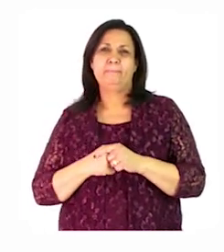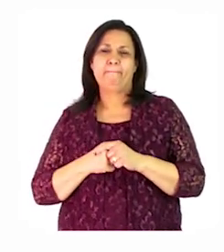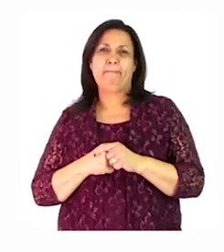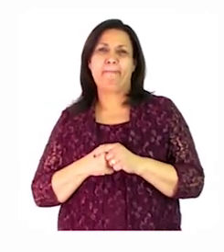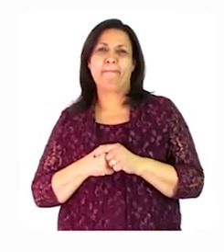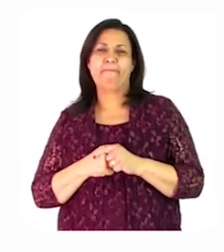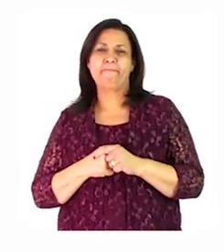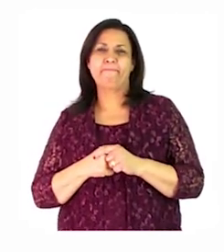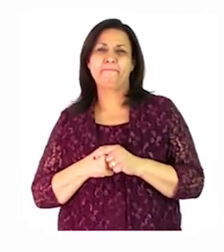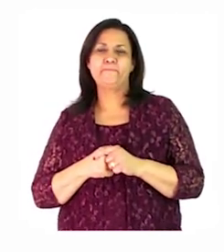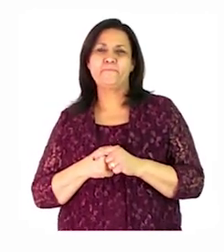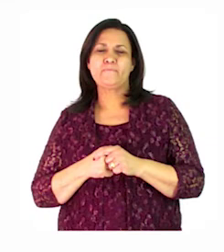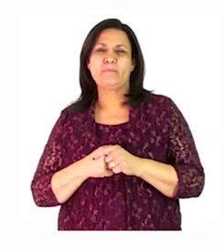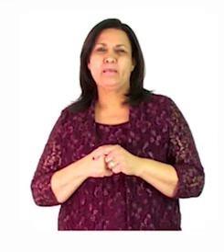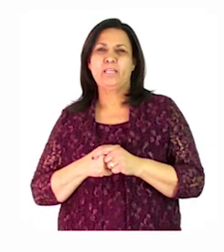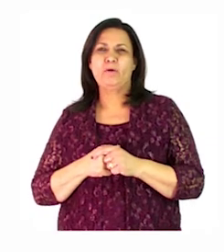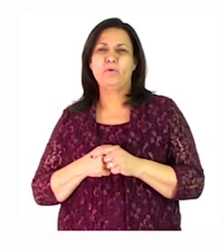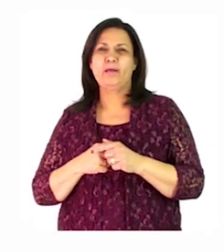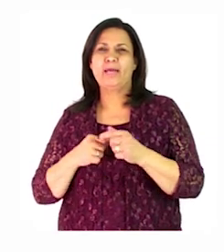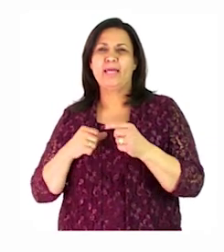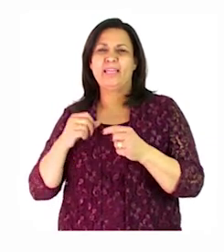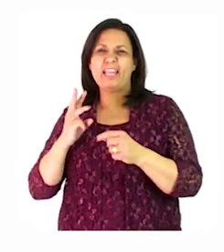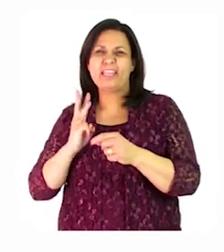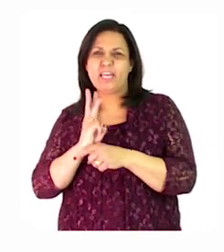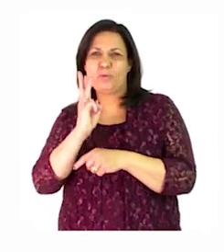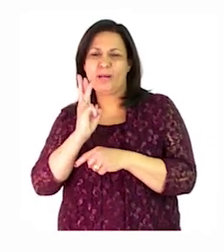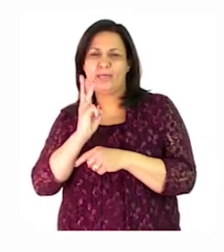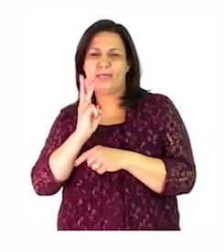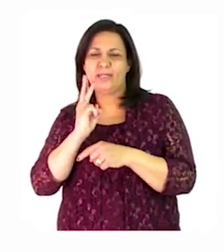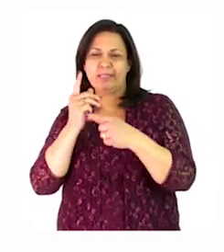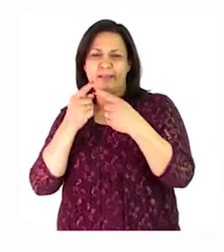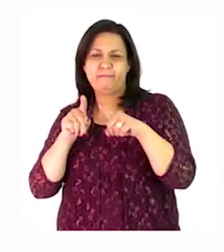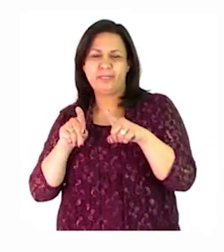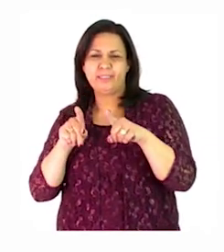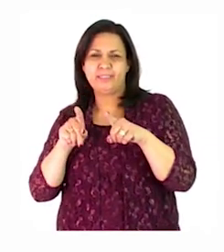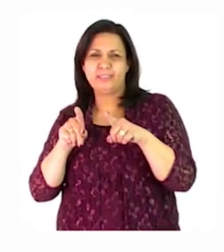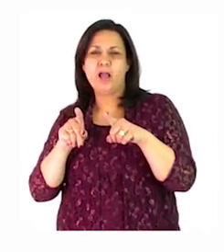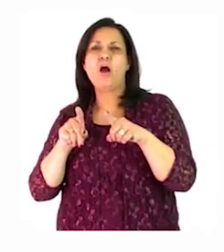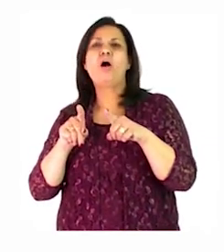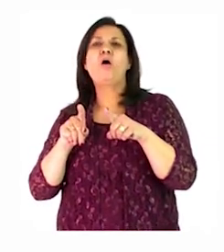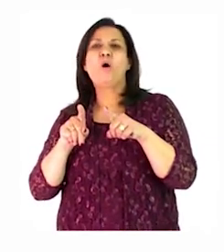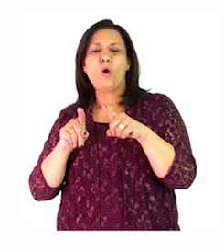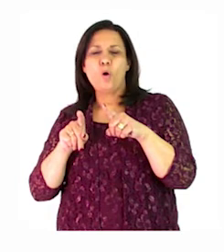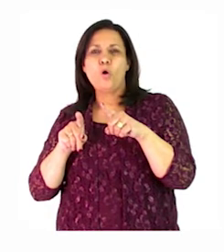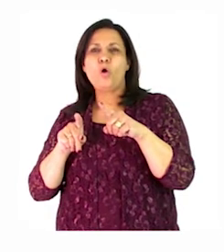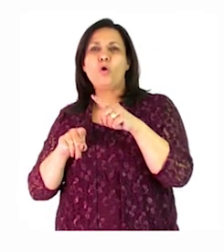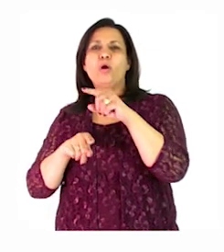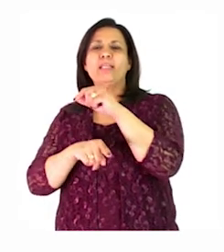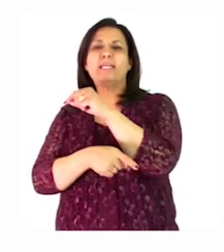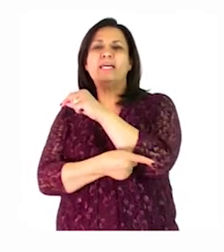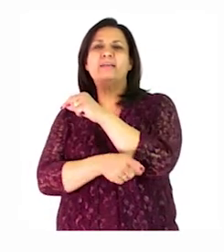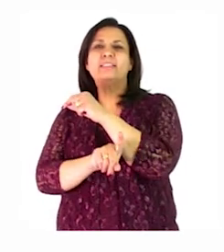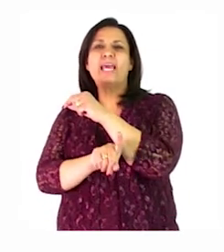There is something else that is different between the 2. tigers. Look